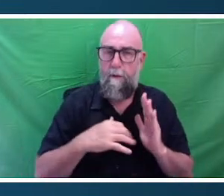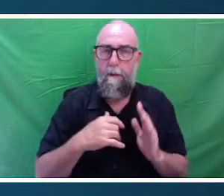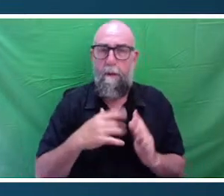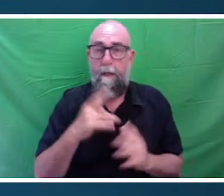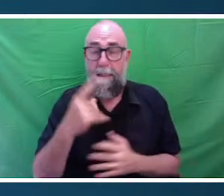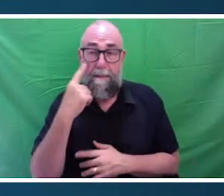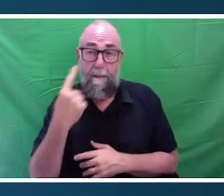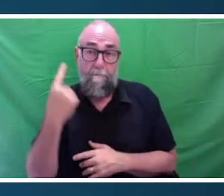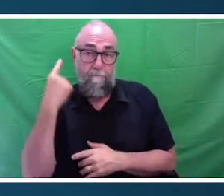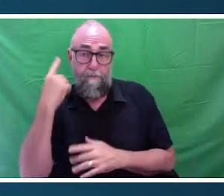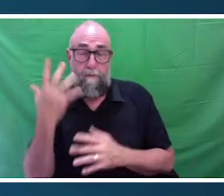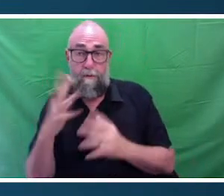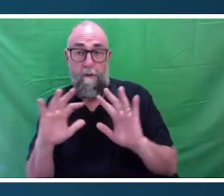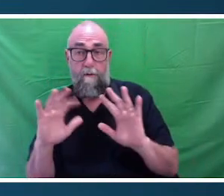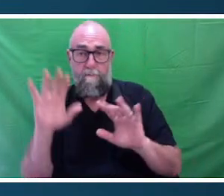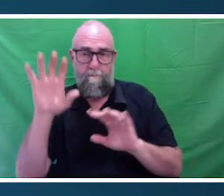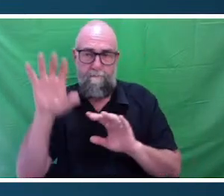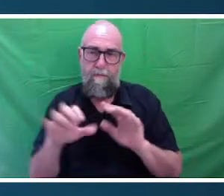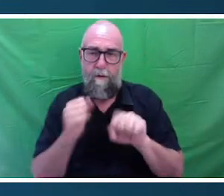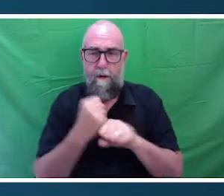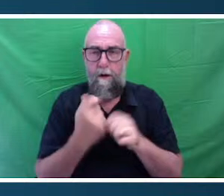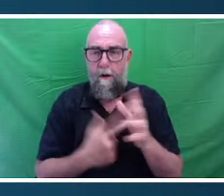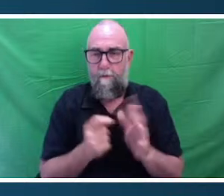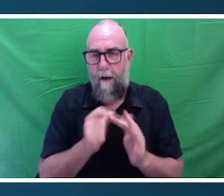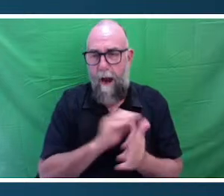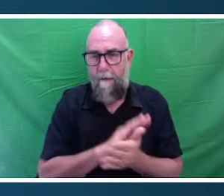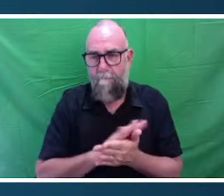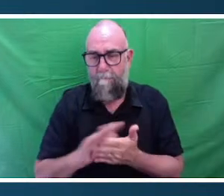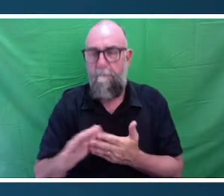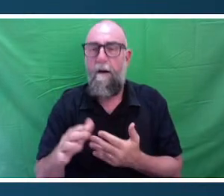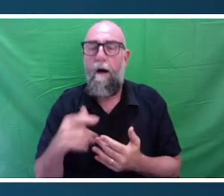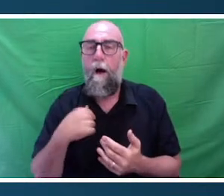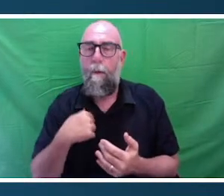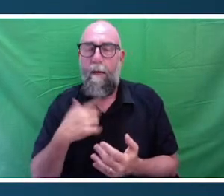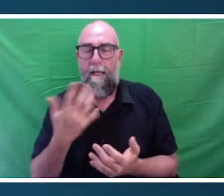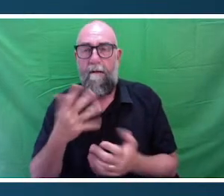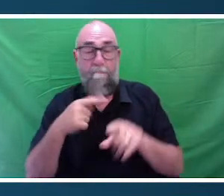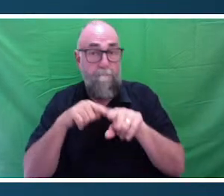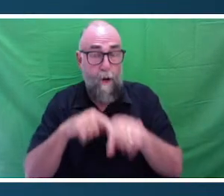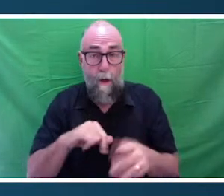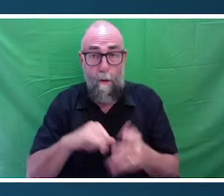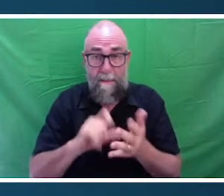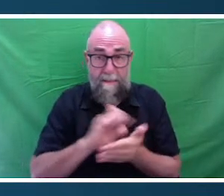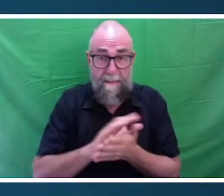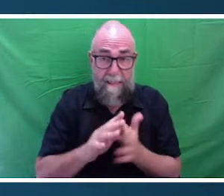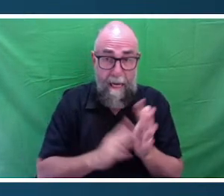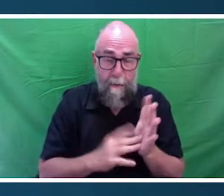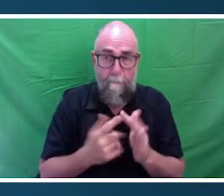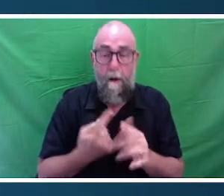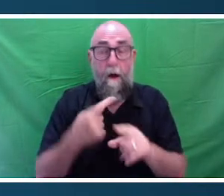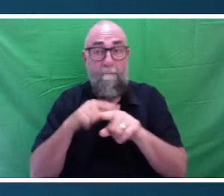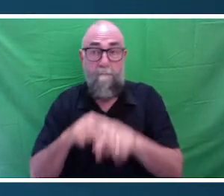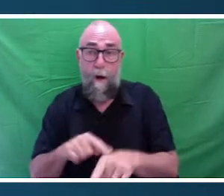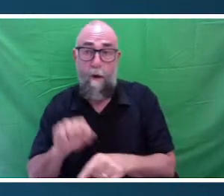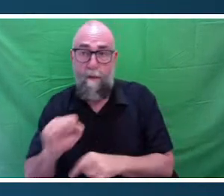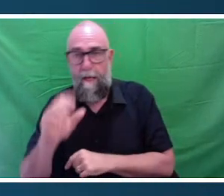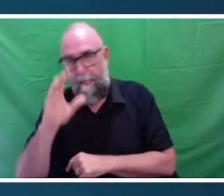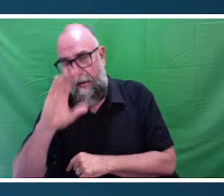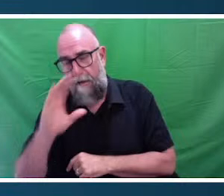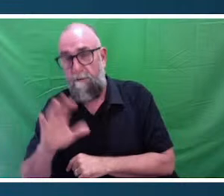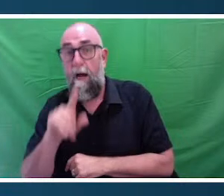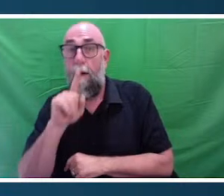we disaggregate them by scheme and by country. But those graphs show the average,